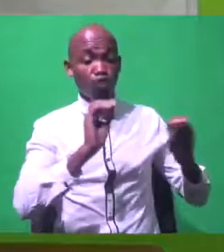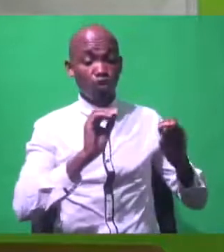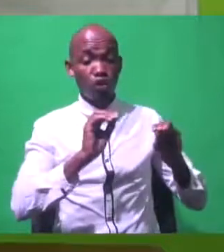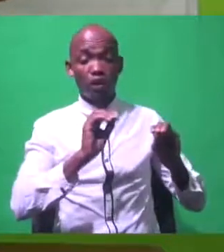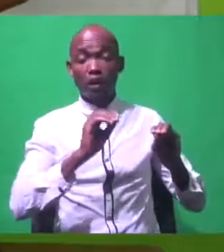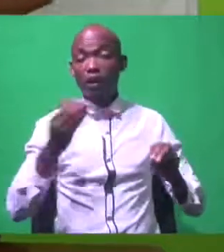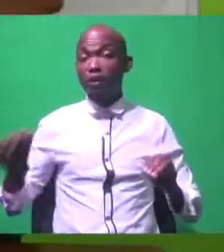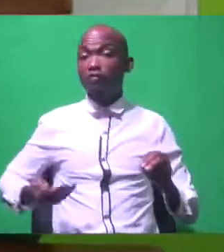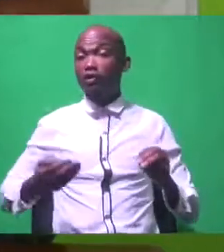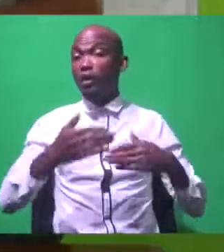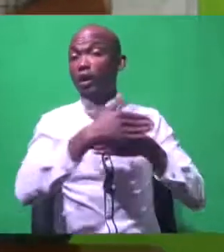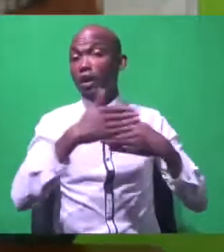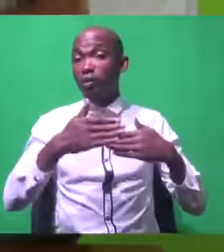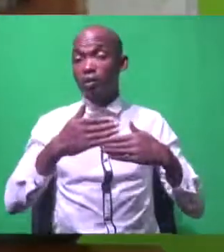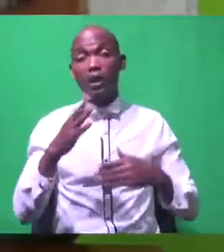Another characteristic,